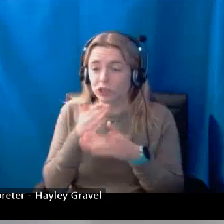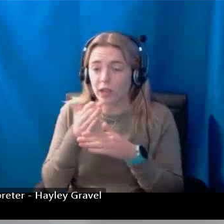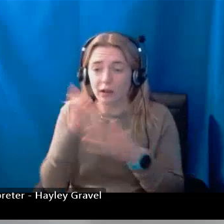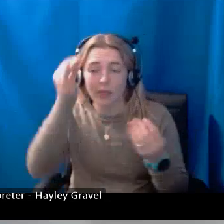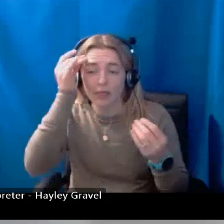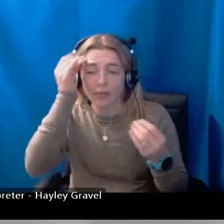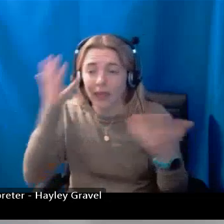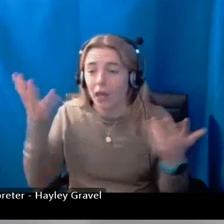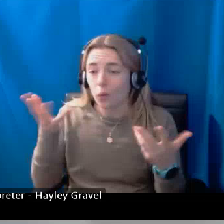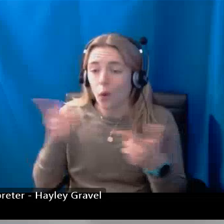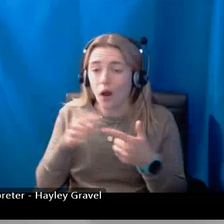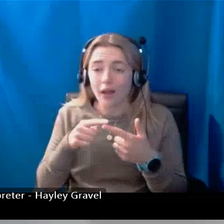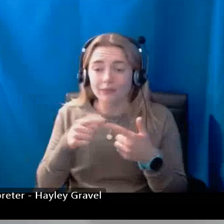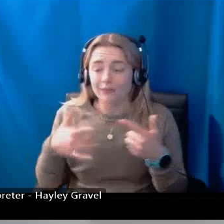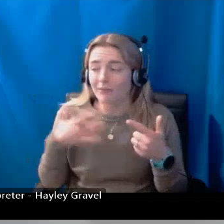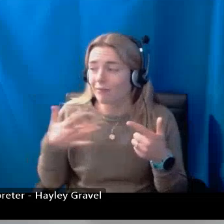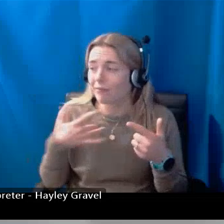thinking?